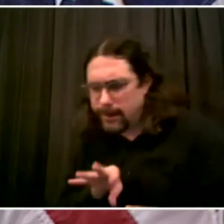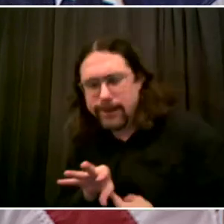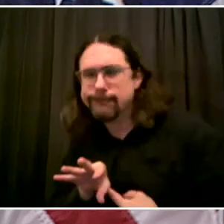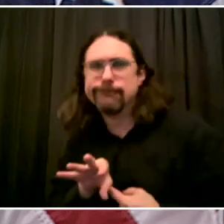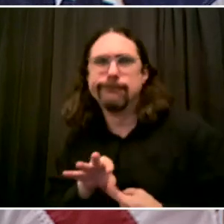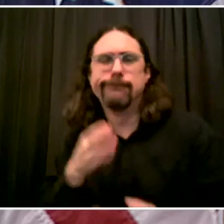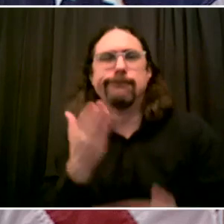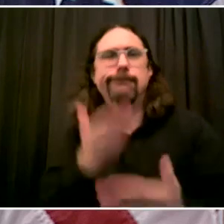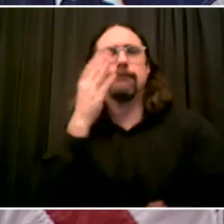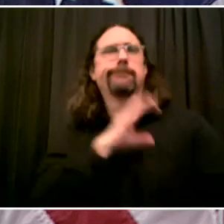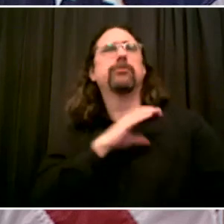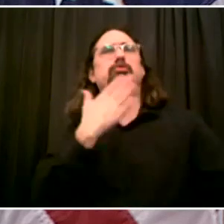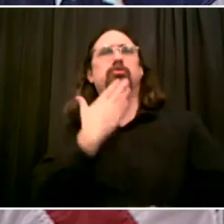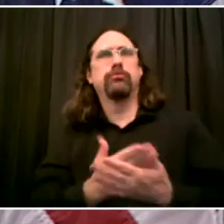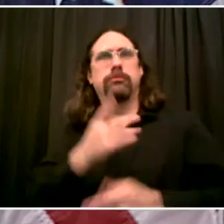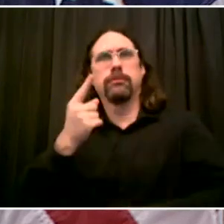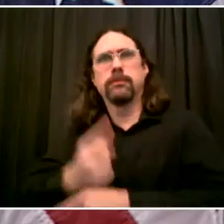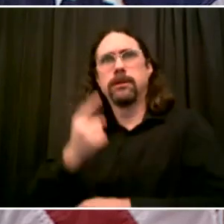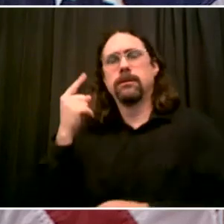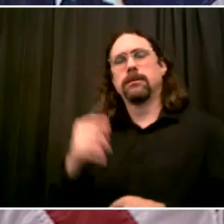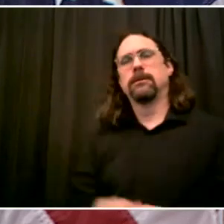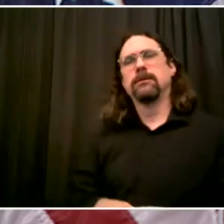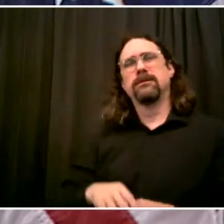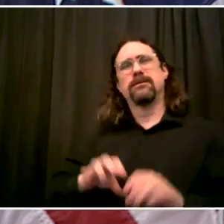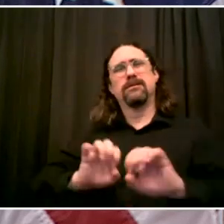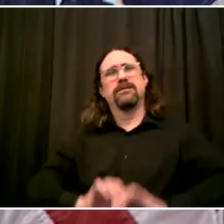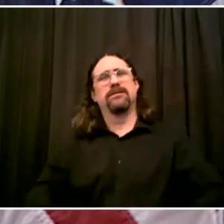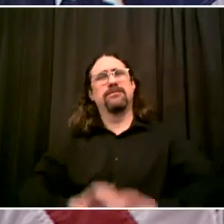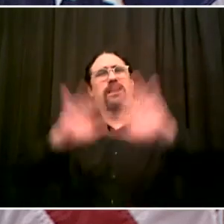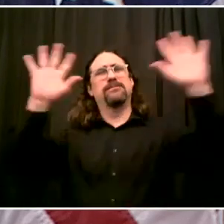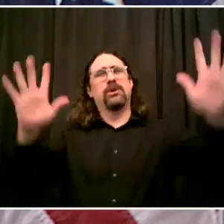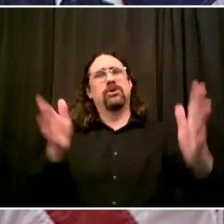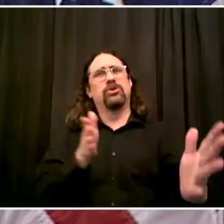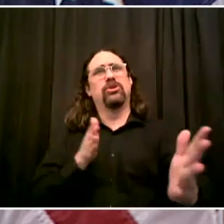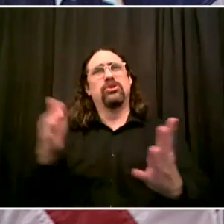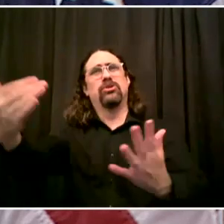to be a clear way of ensuring that happens every time.